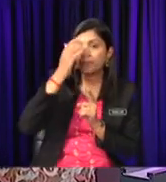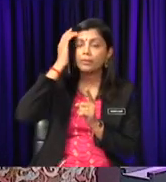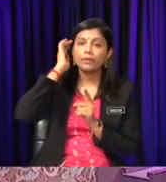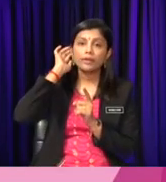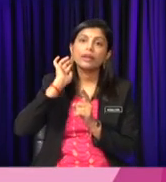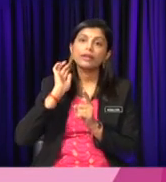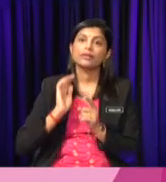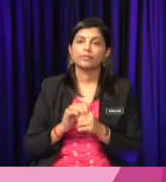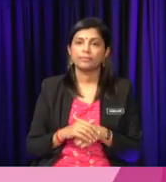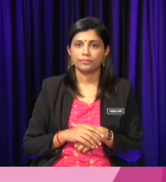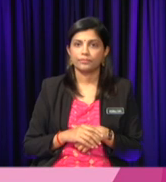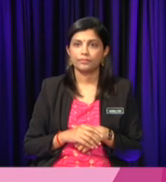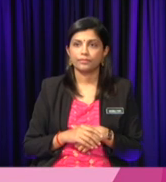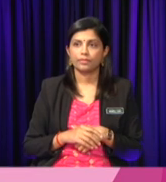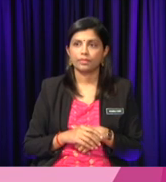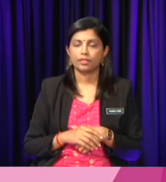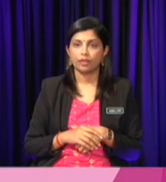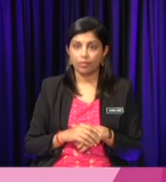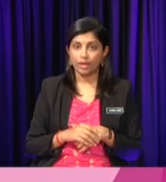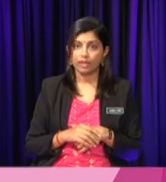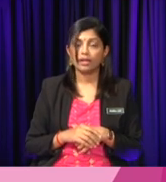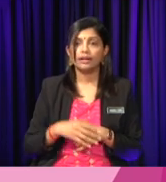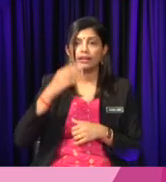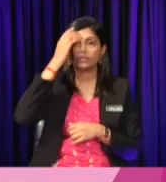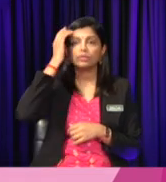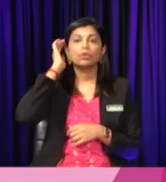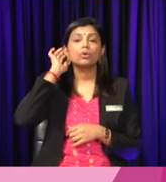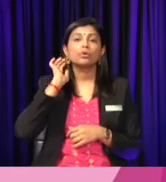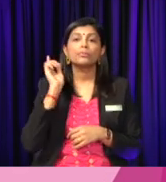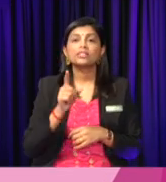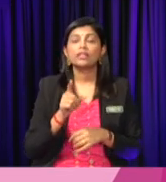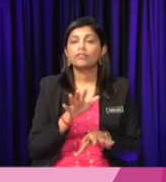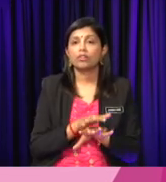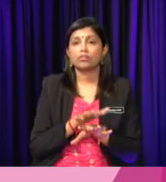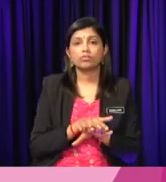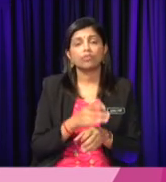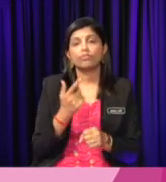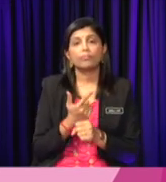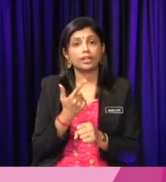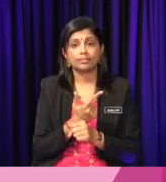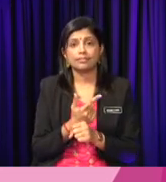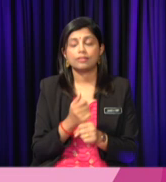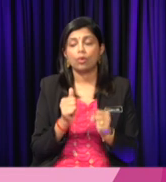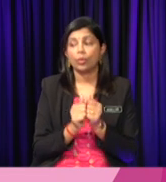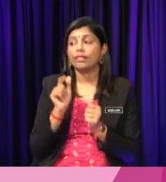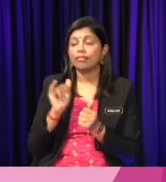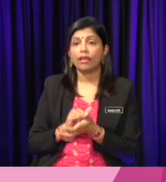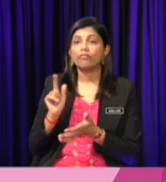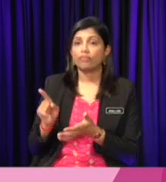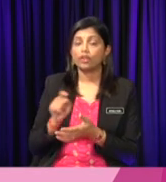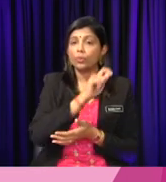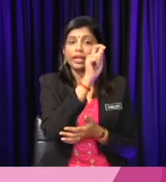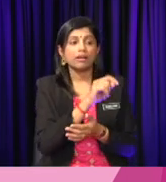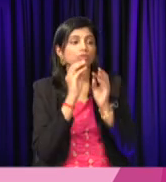use the term masa kecederaan, you know. Simply means this is an exam, a test. And even though I have